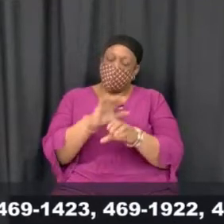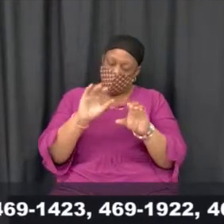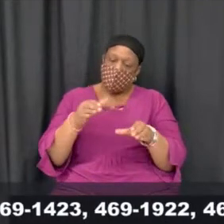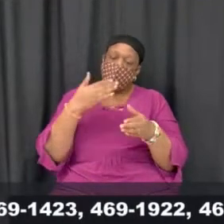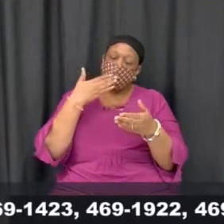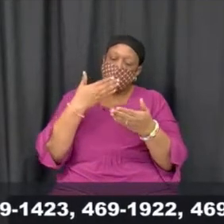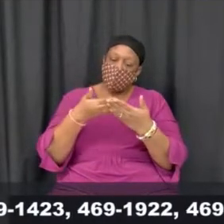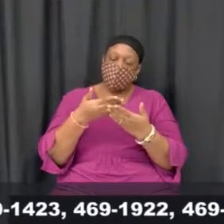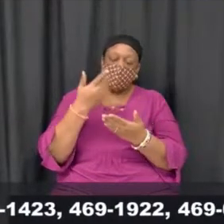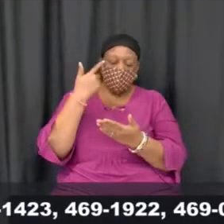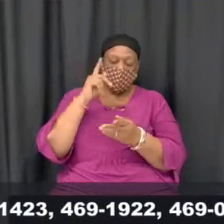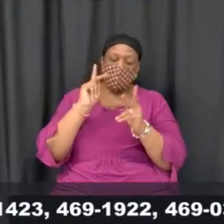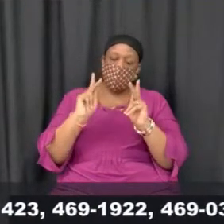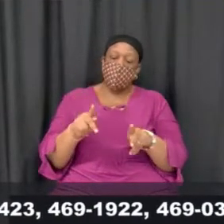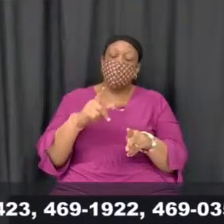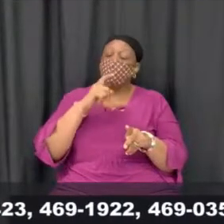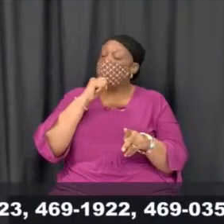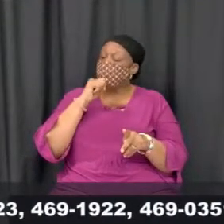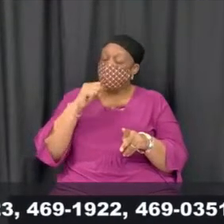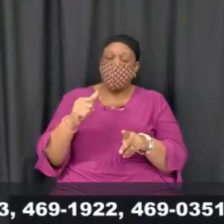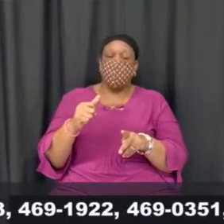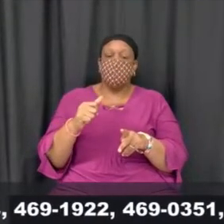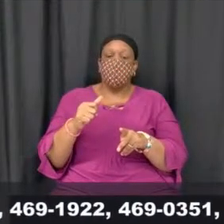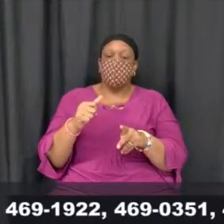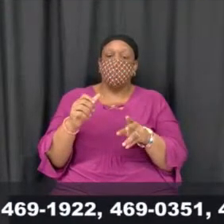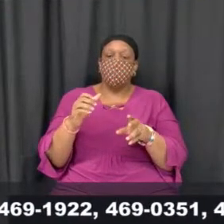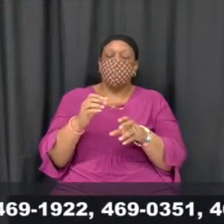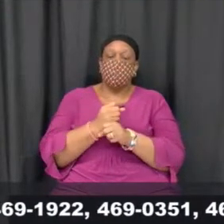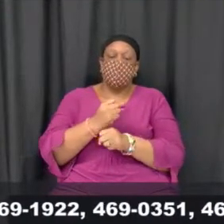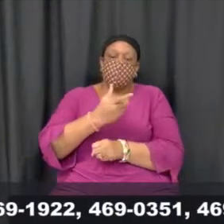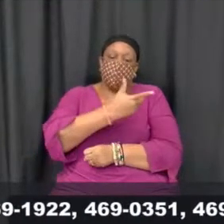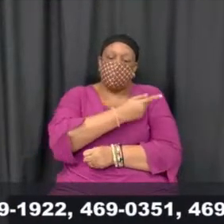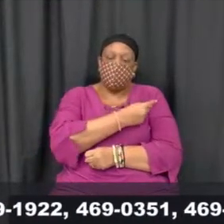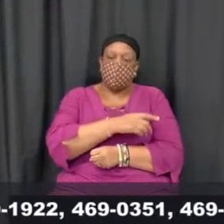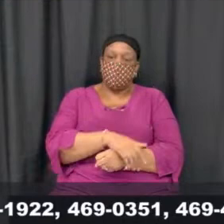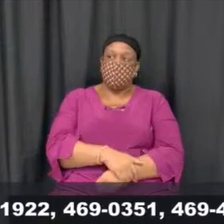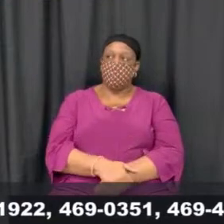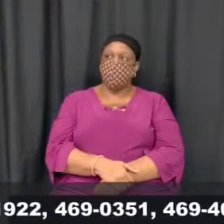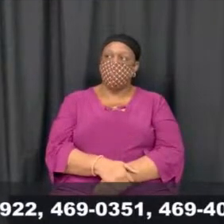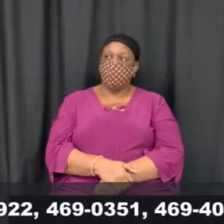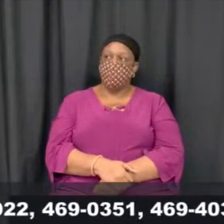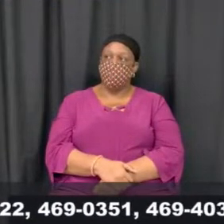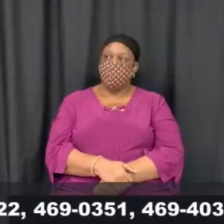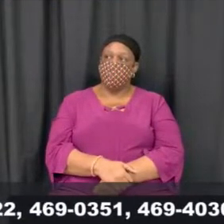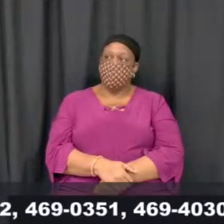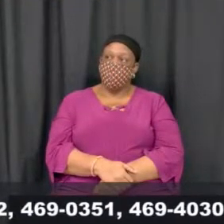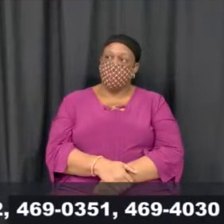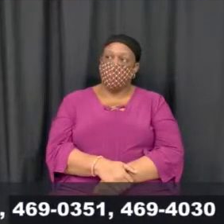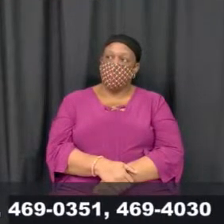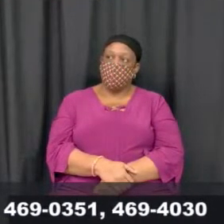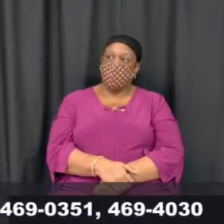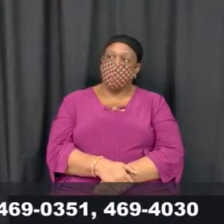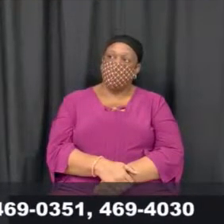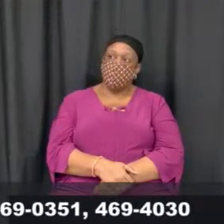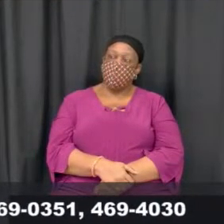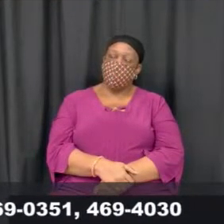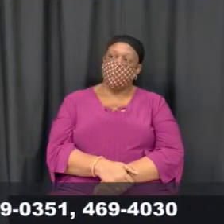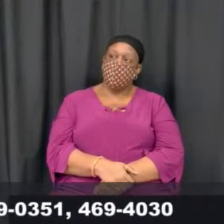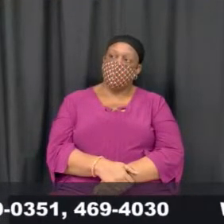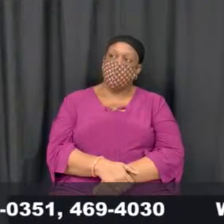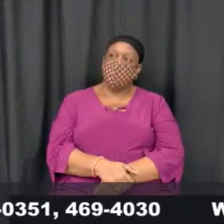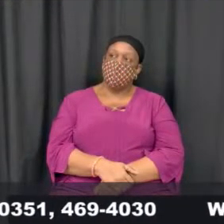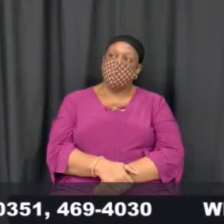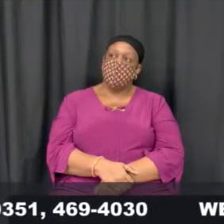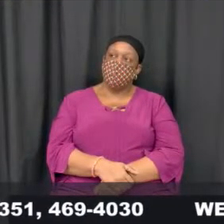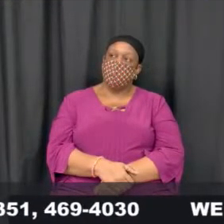significantly decreased. We also know that children cannot be vaccinated, but they can go under the umbrella of their